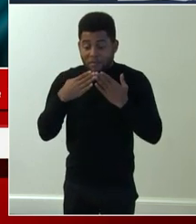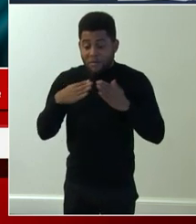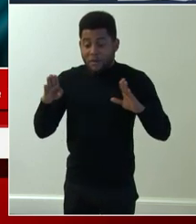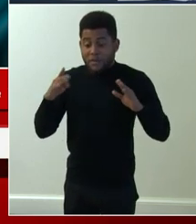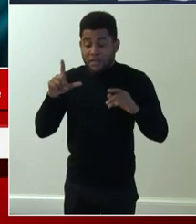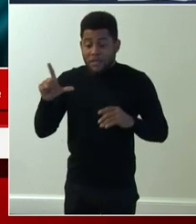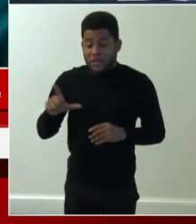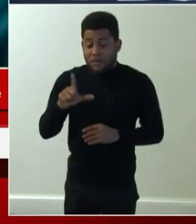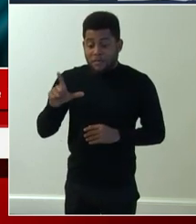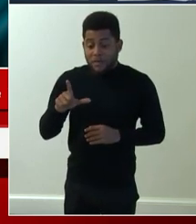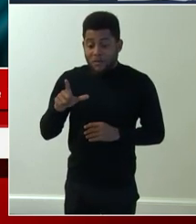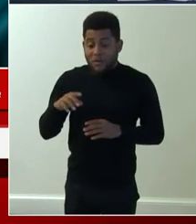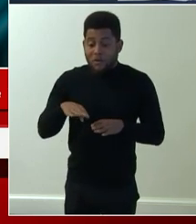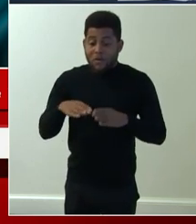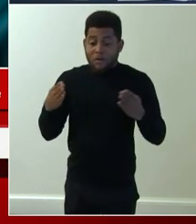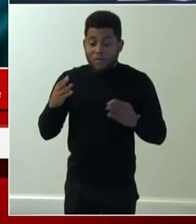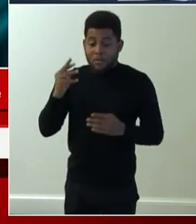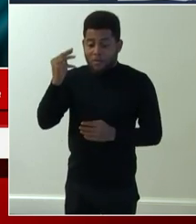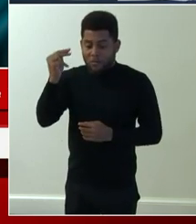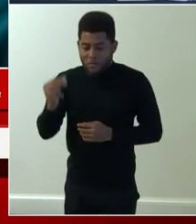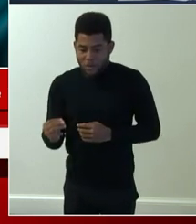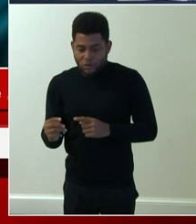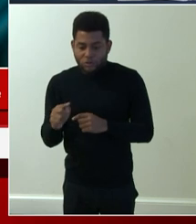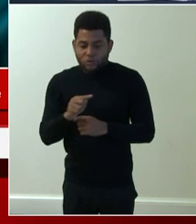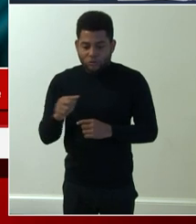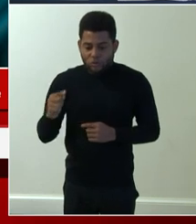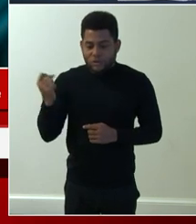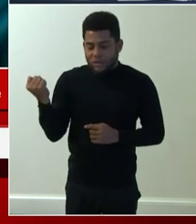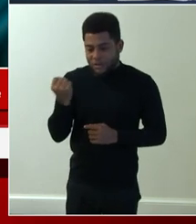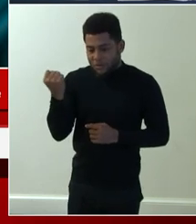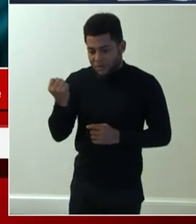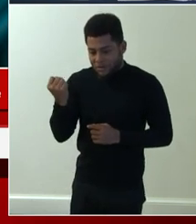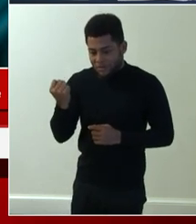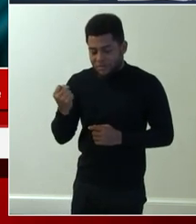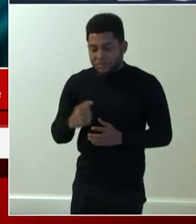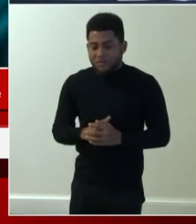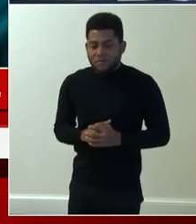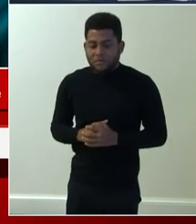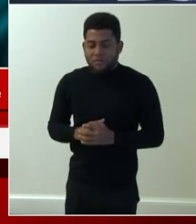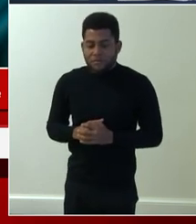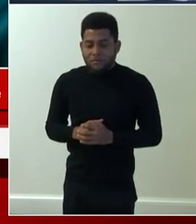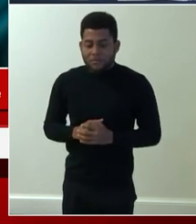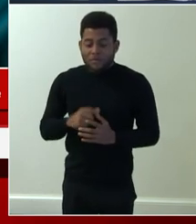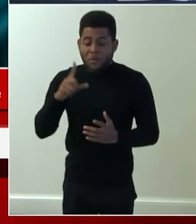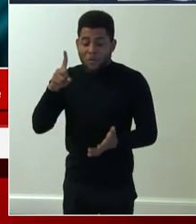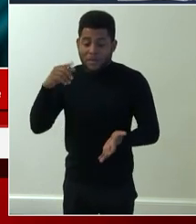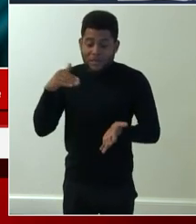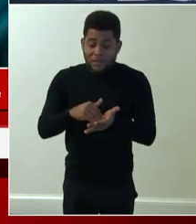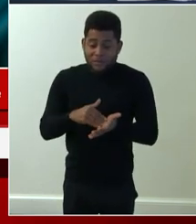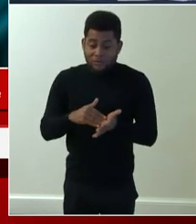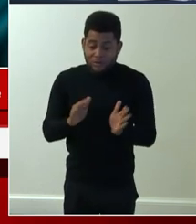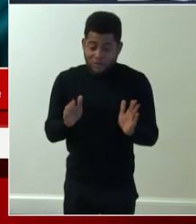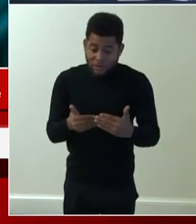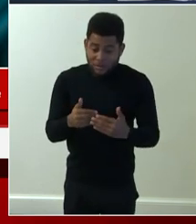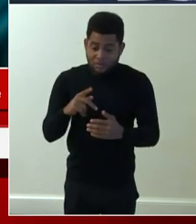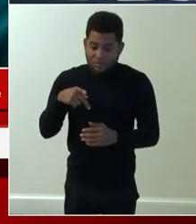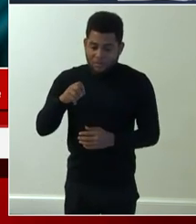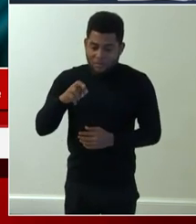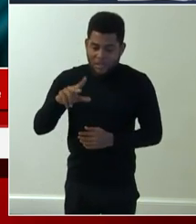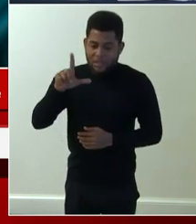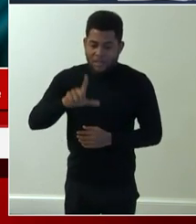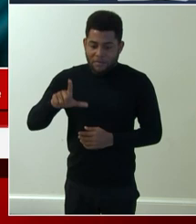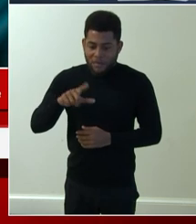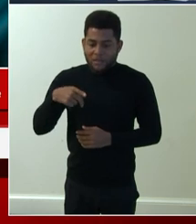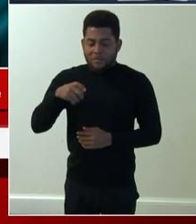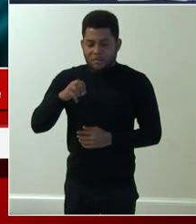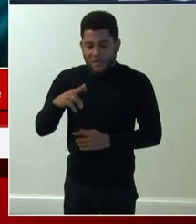Saturday. We will initially have 1,000 kits per library per day, and more available as the supply increases. As I mentioned, we